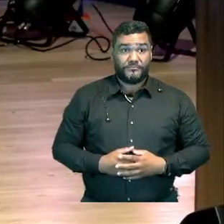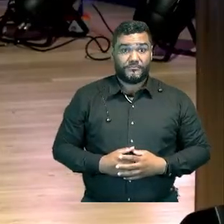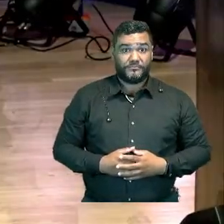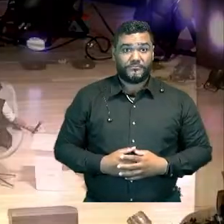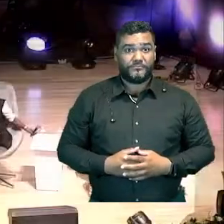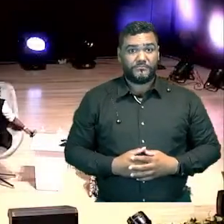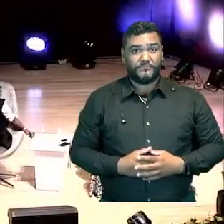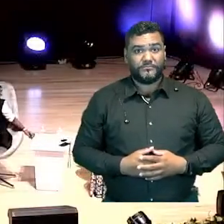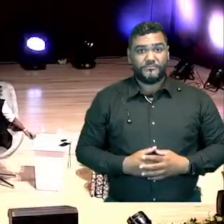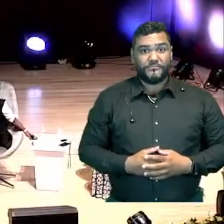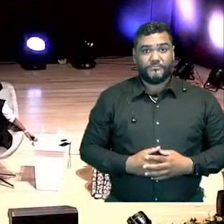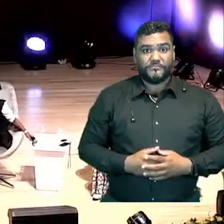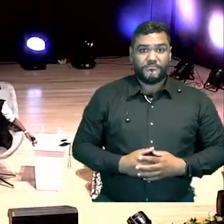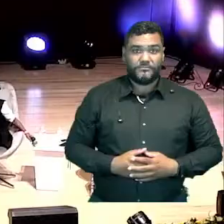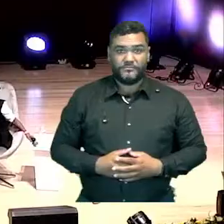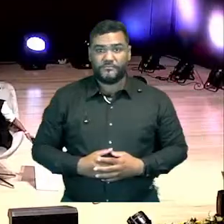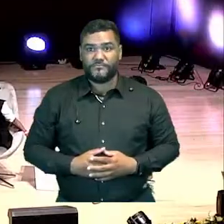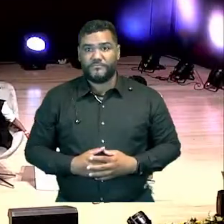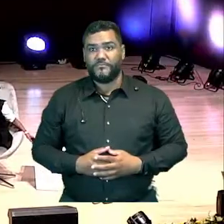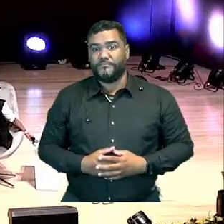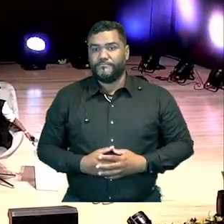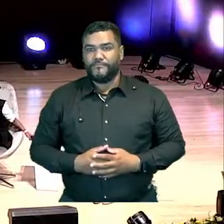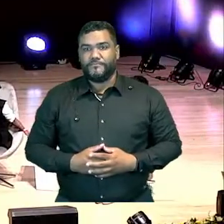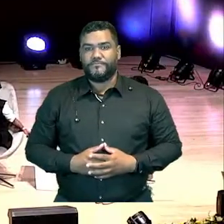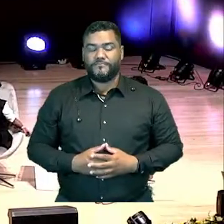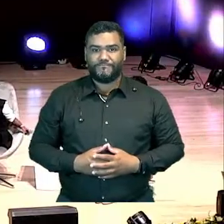make them ourselves.